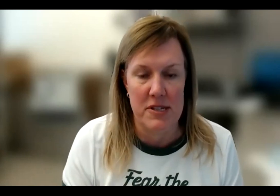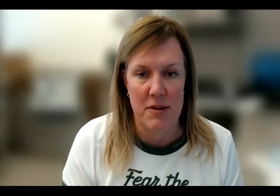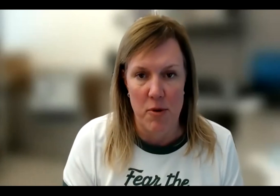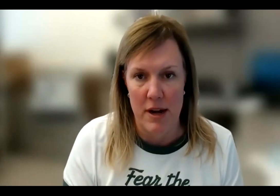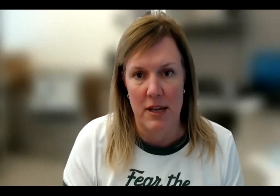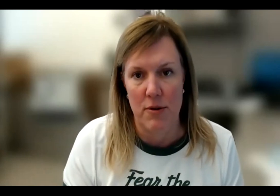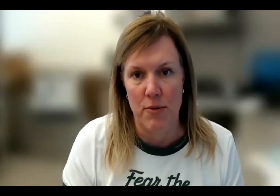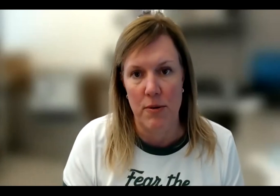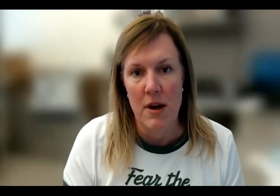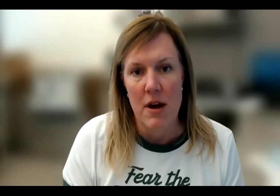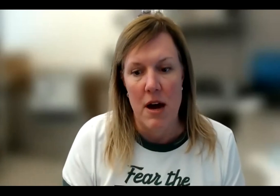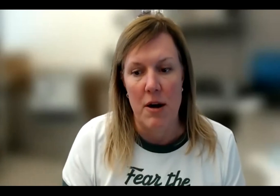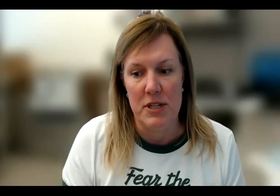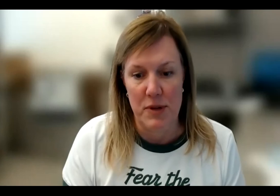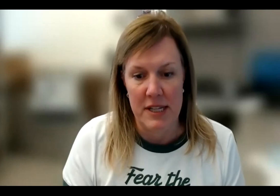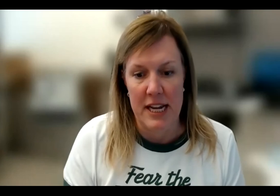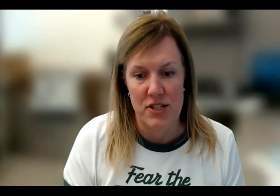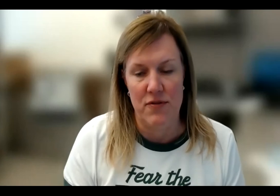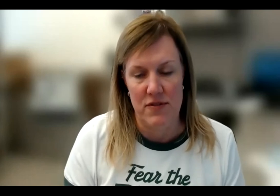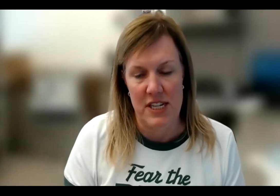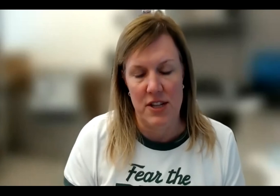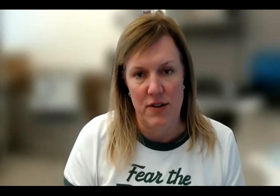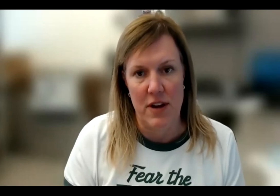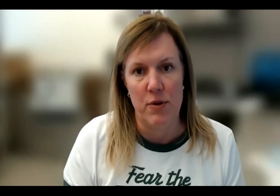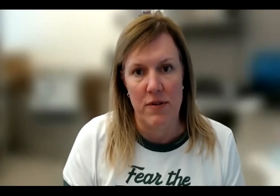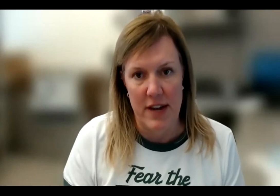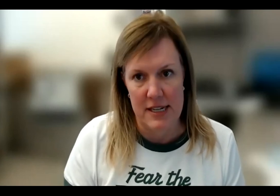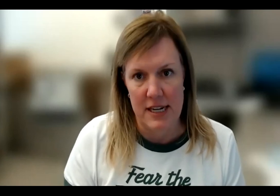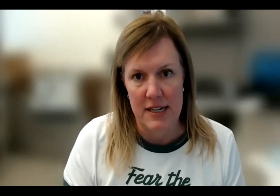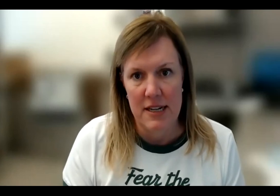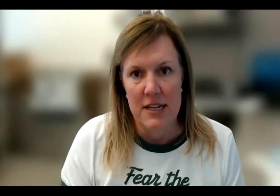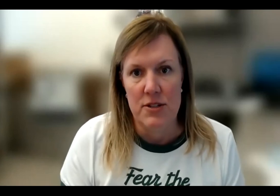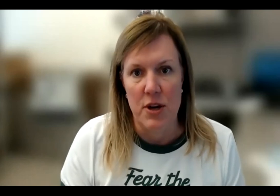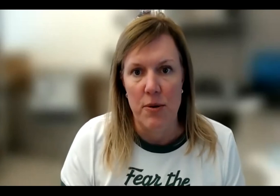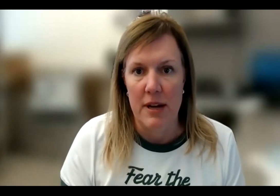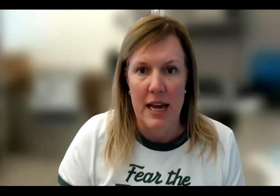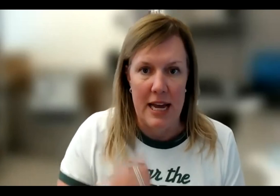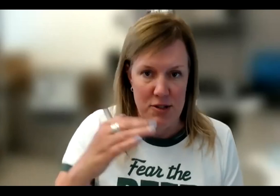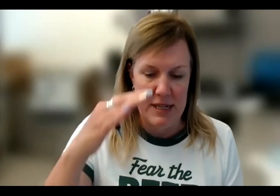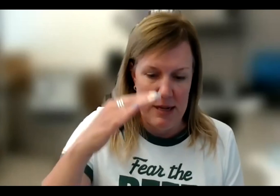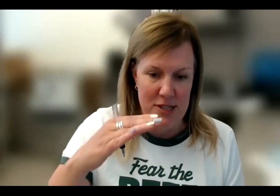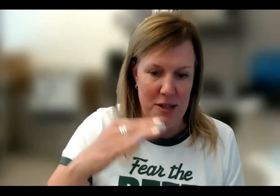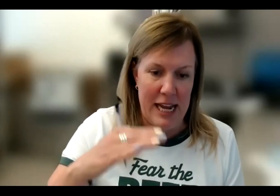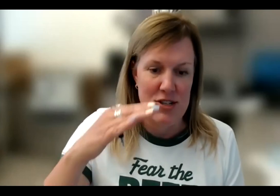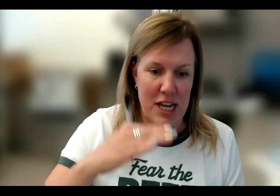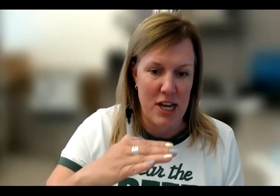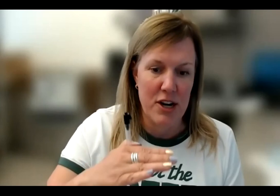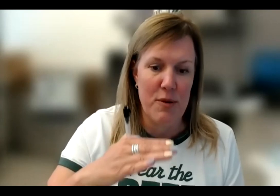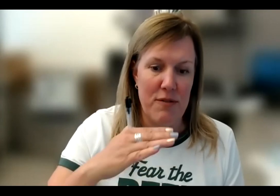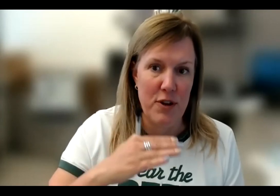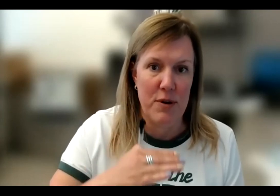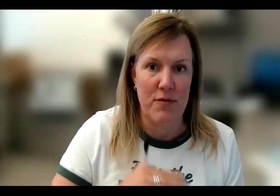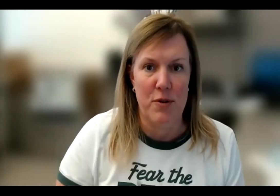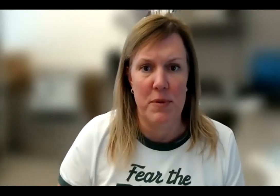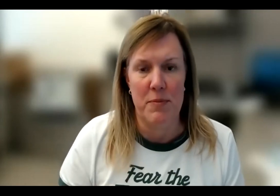people in the city of Milwaukee who are between the ages of 15 and 35 who are vaccinated. So as the ages get younger,